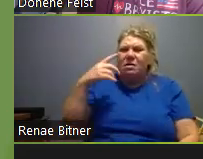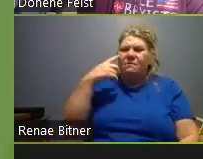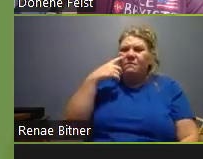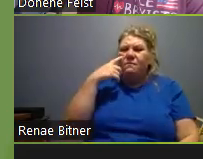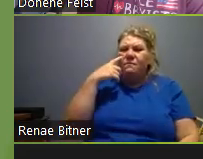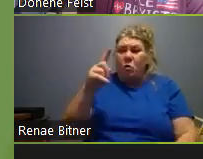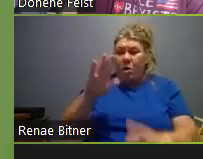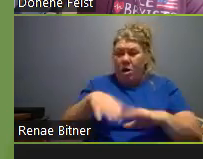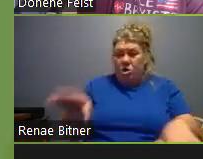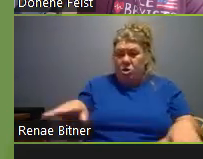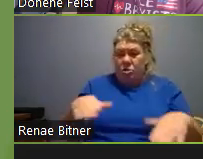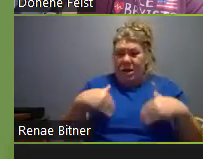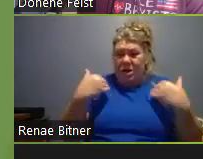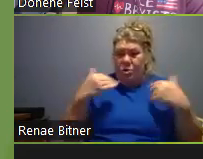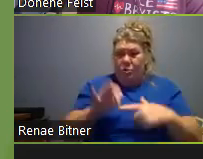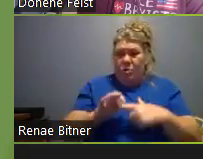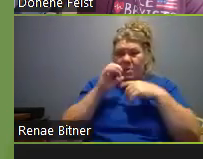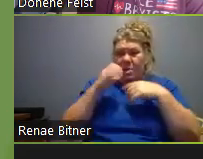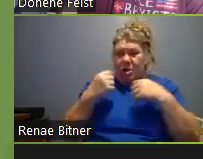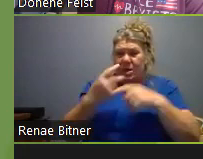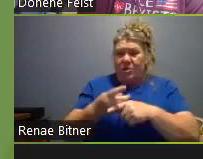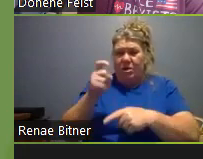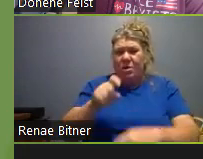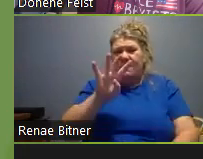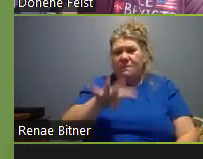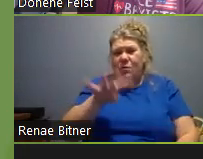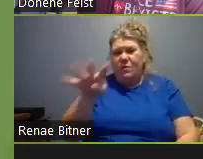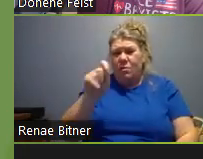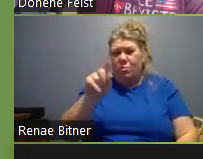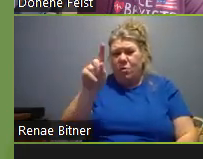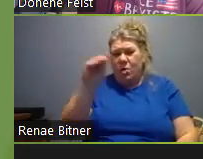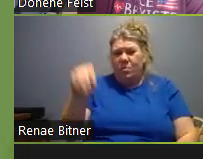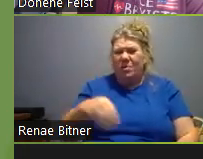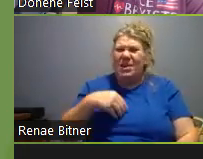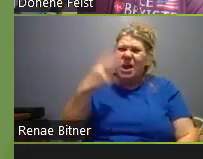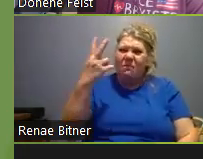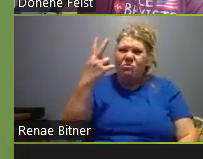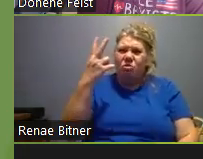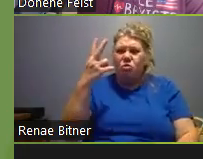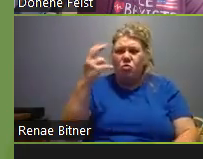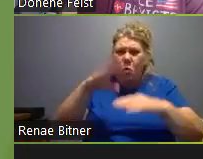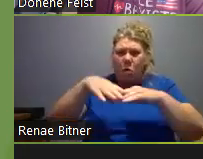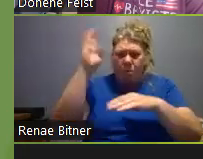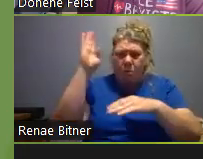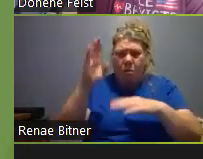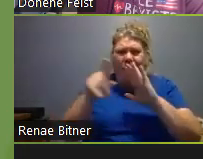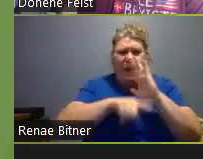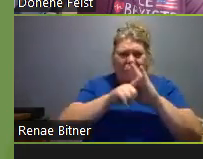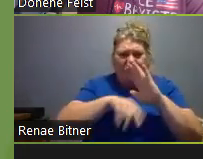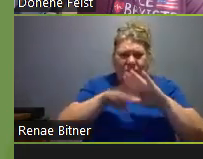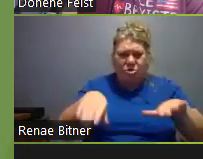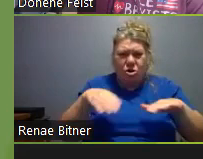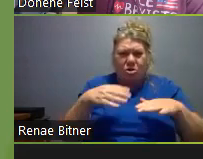our children and youth with special health care needs, 44.1% have 2 or more adverse childhood